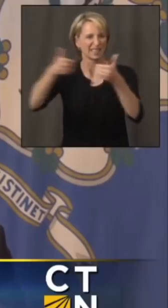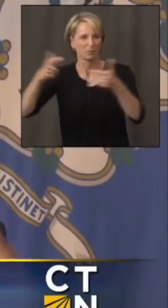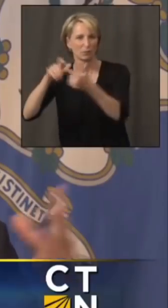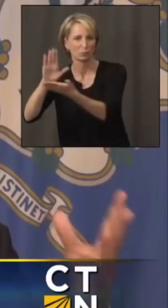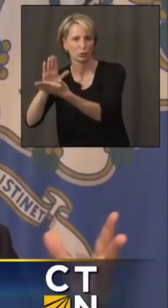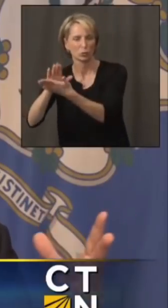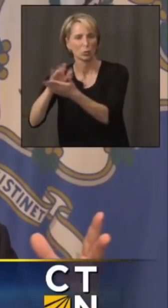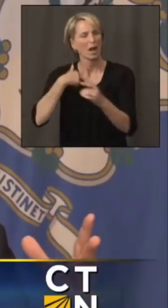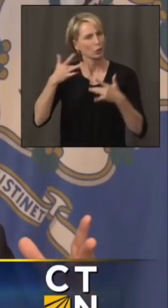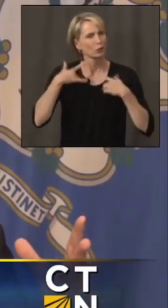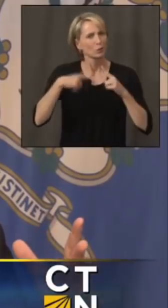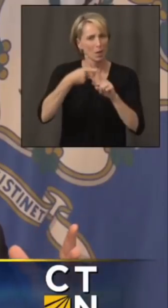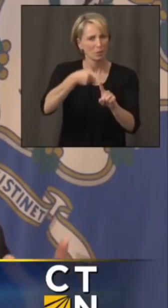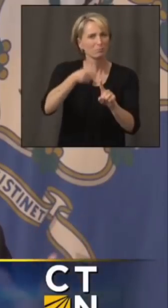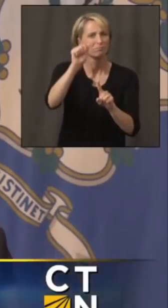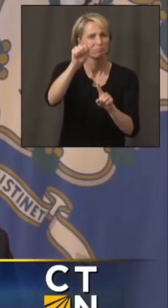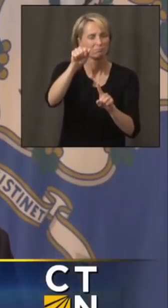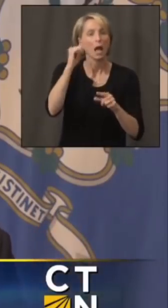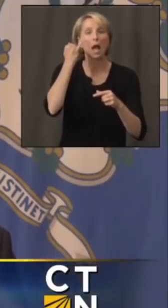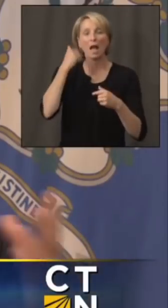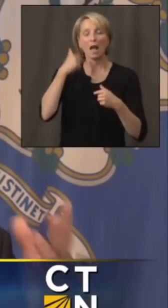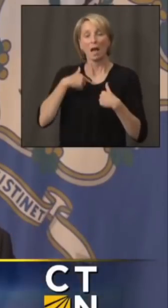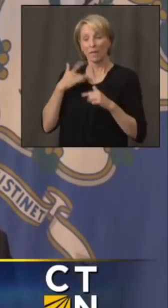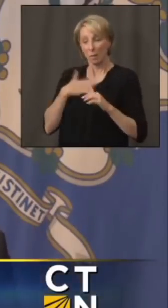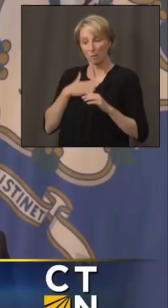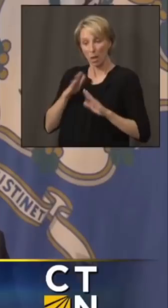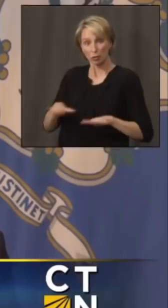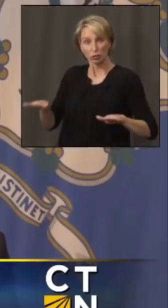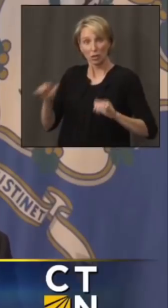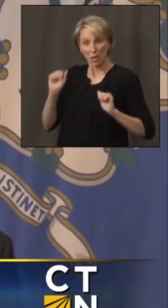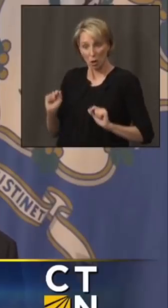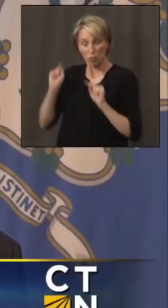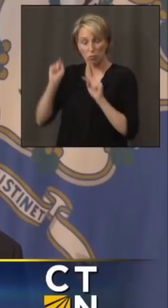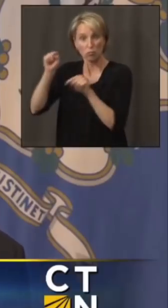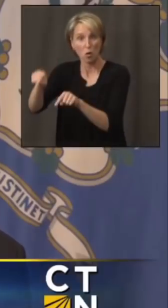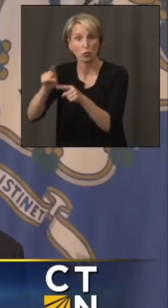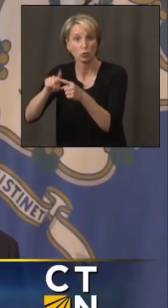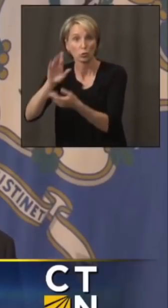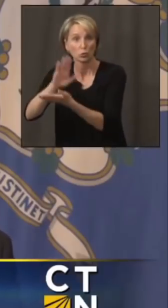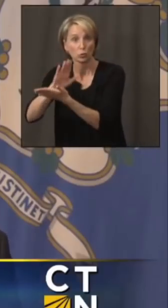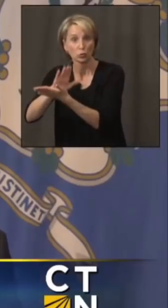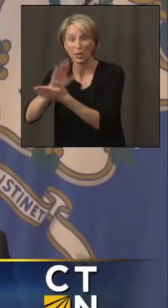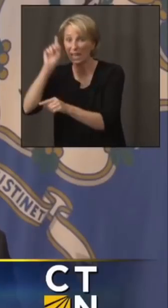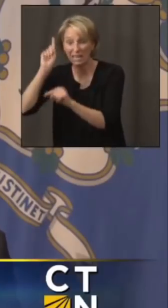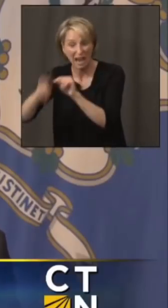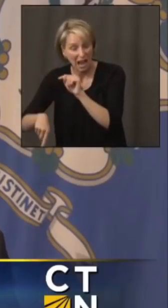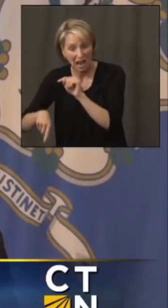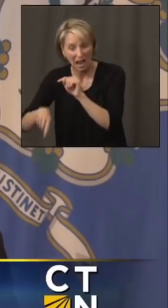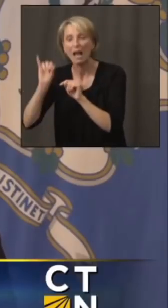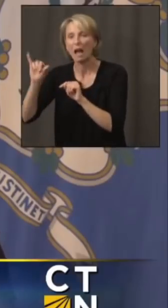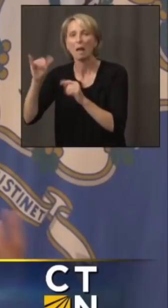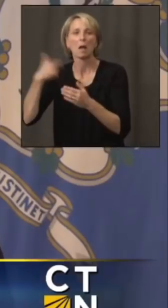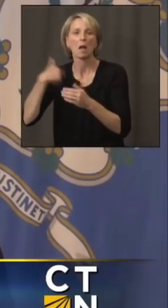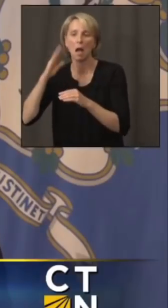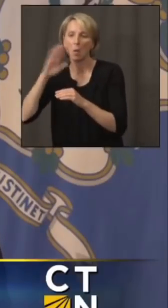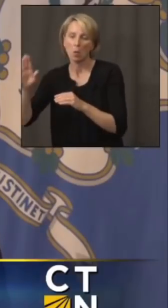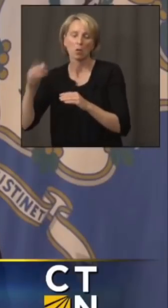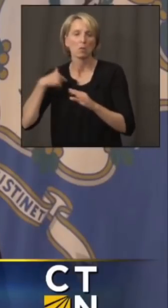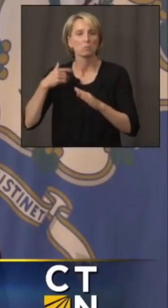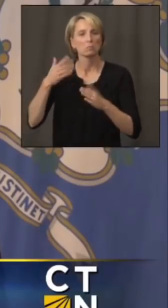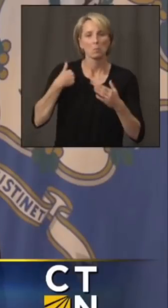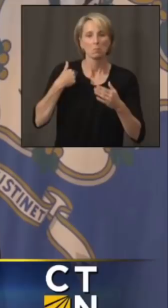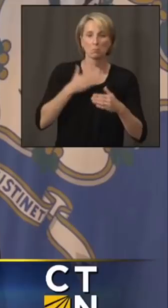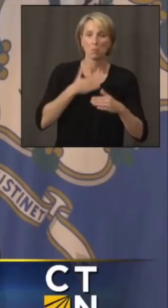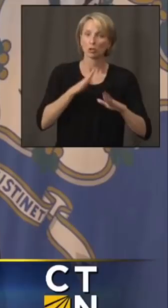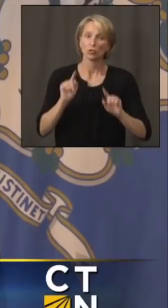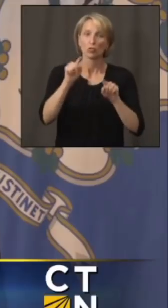school, we'd probably create some sort of a learning pod and get some other like-minded parents, and we'd have a Zoom, and we'd have